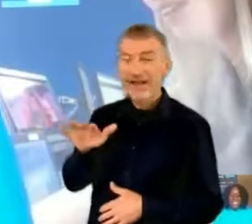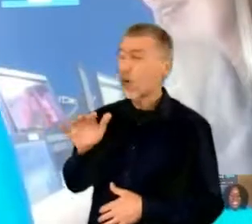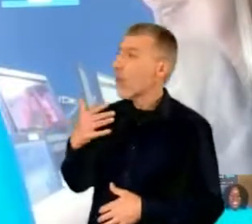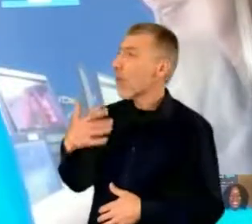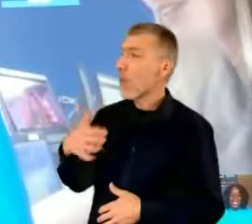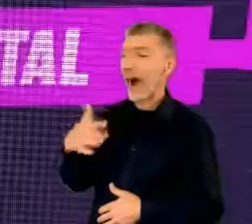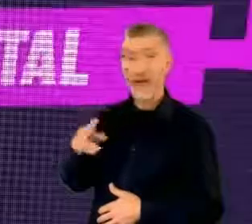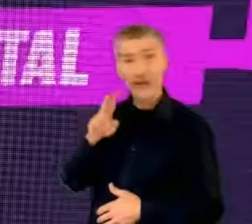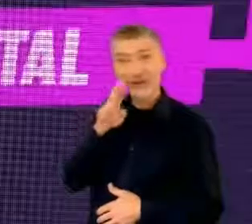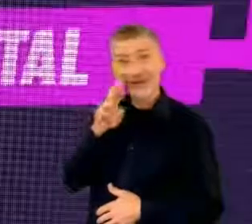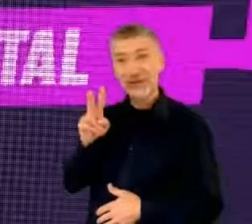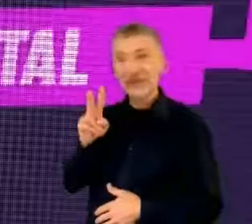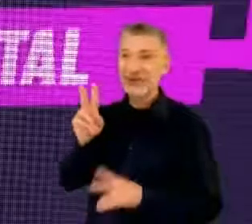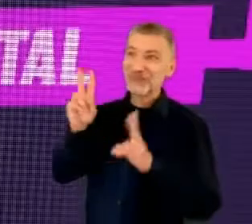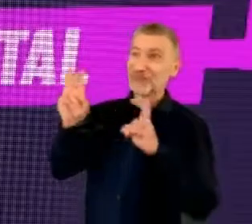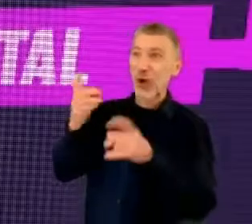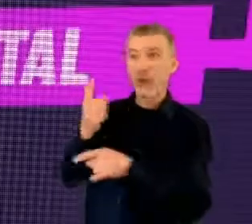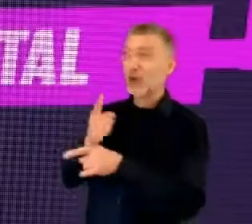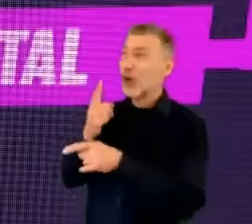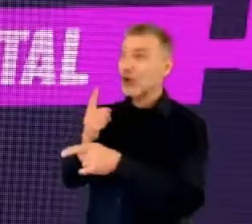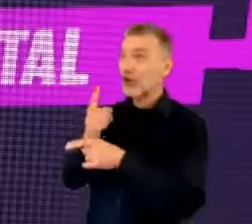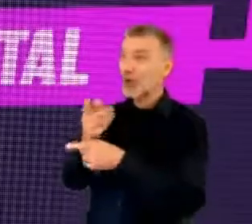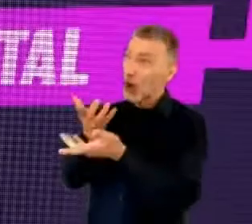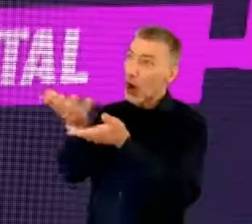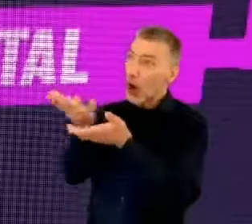and talk to people that were doing it.